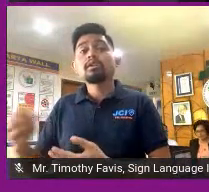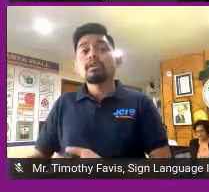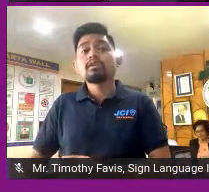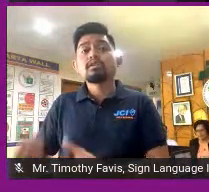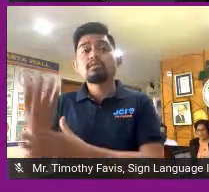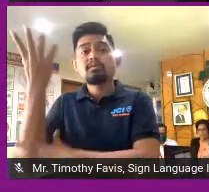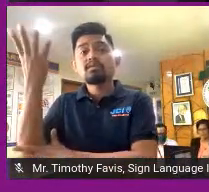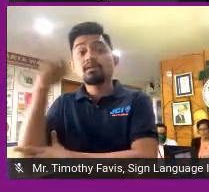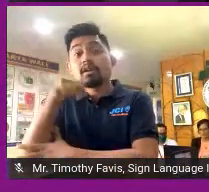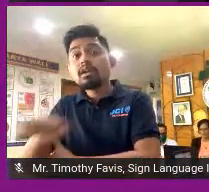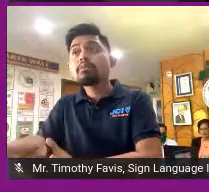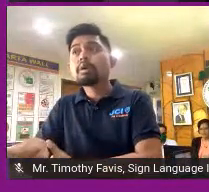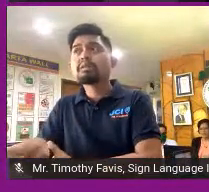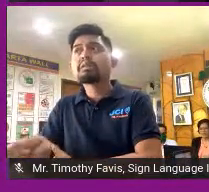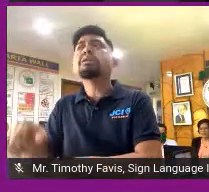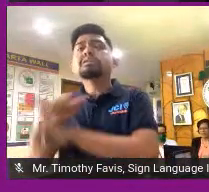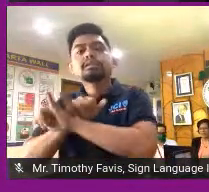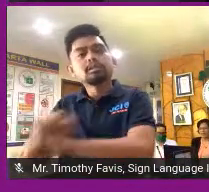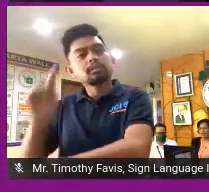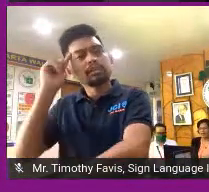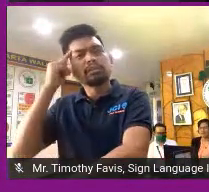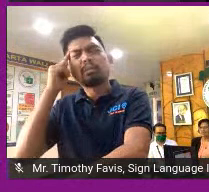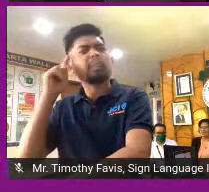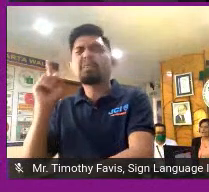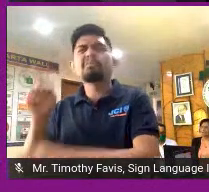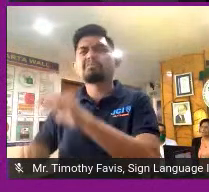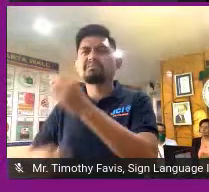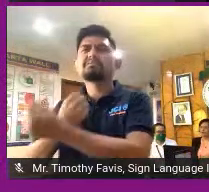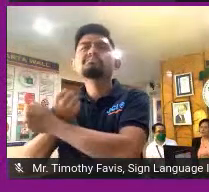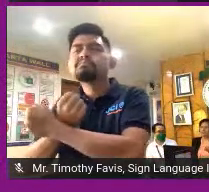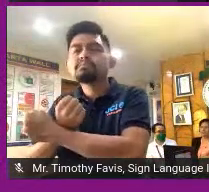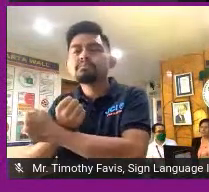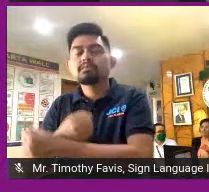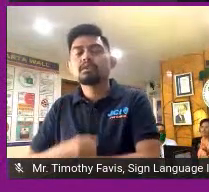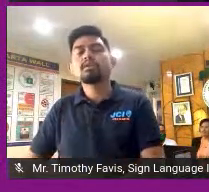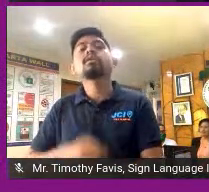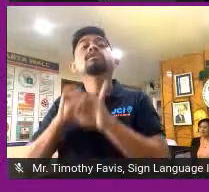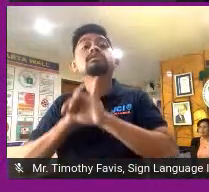ating society. Kaya maraming